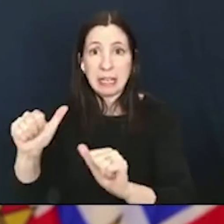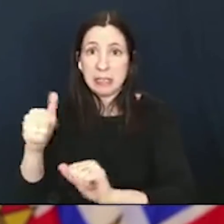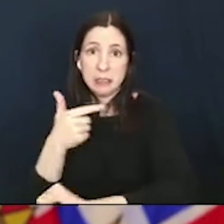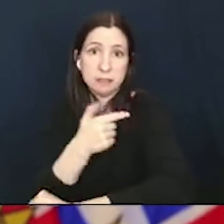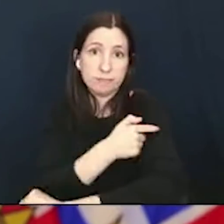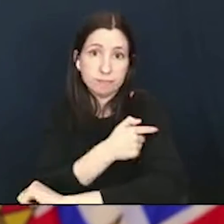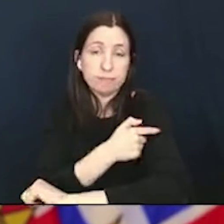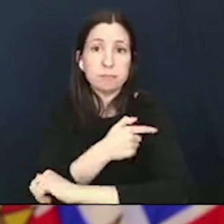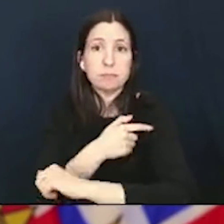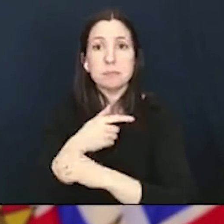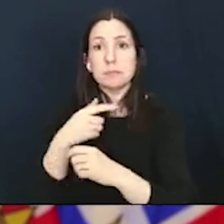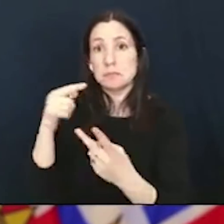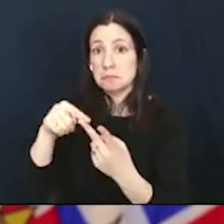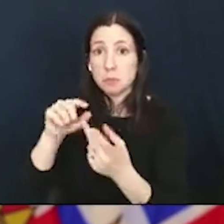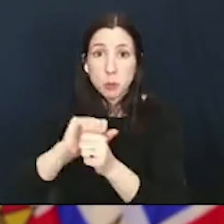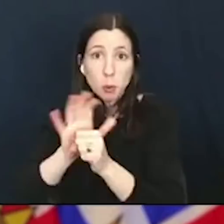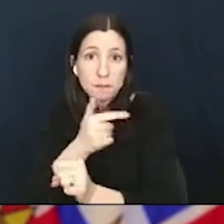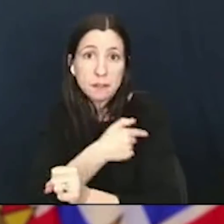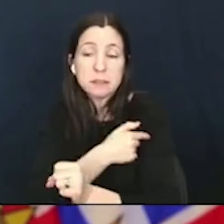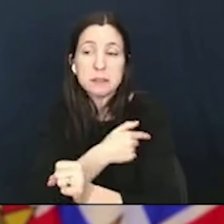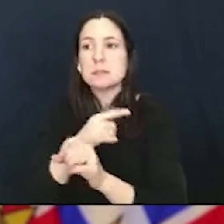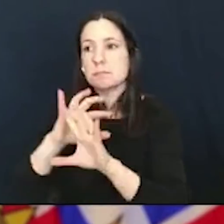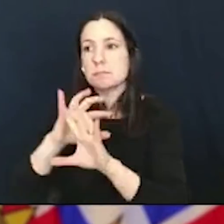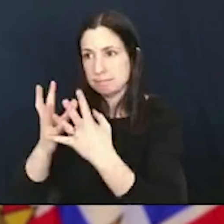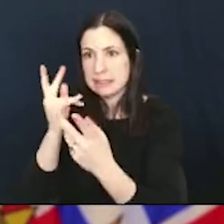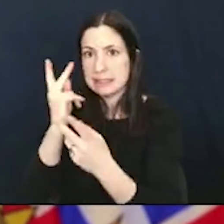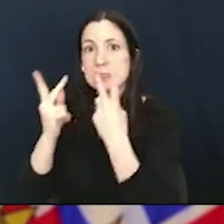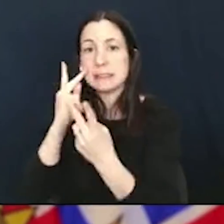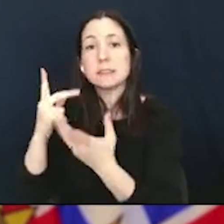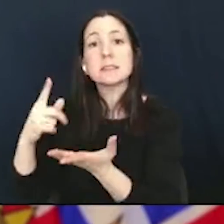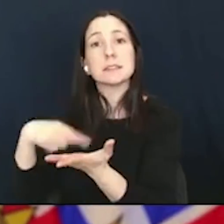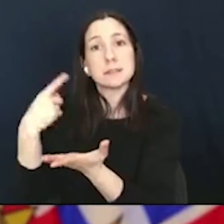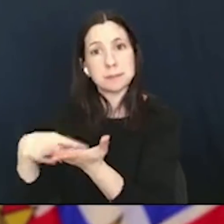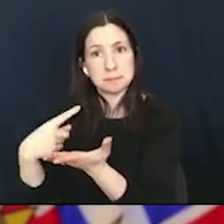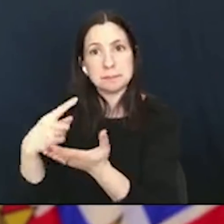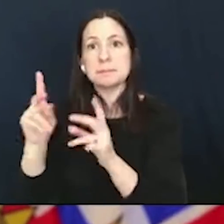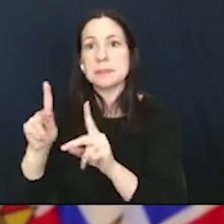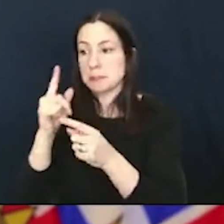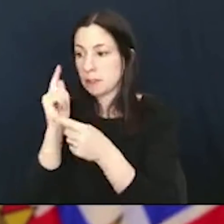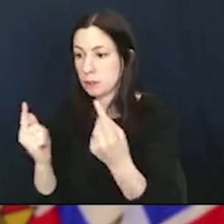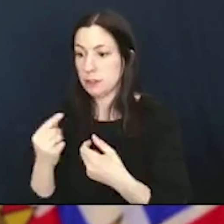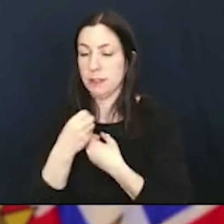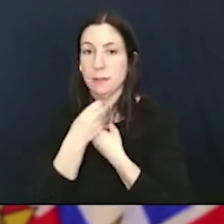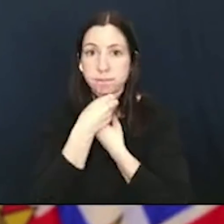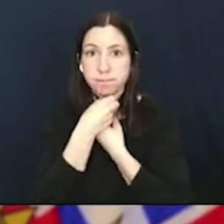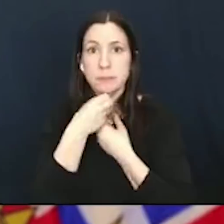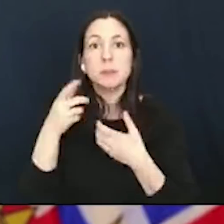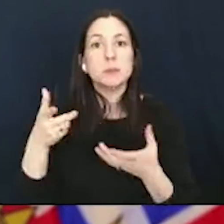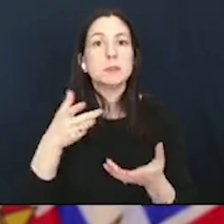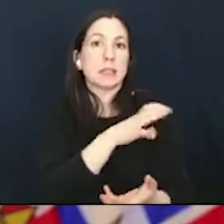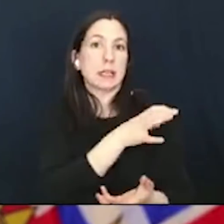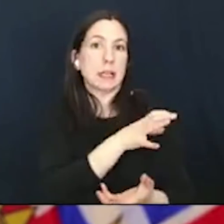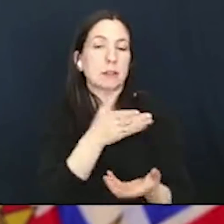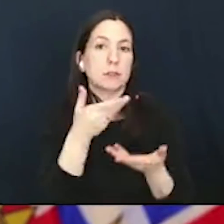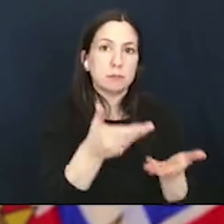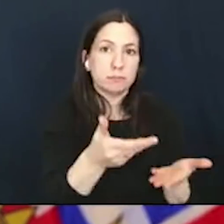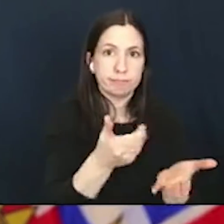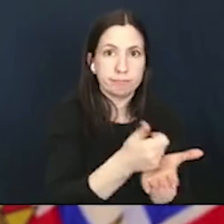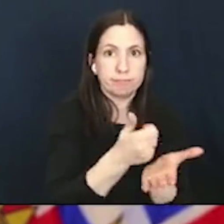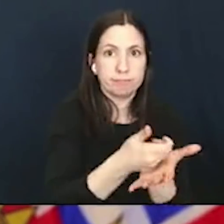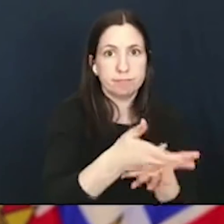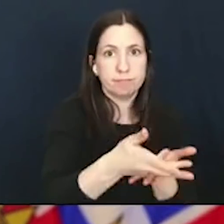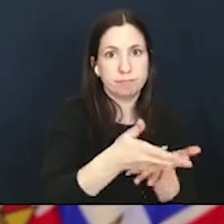are prepared in our immunization clinics to make sure that we can handle these. We have about 10 in 100,000